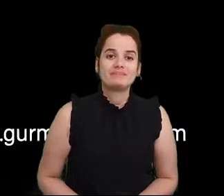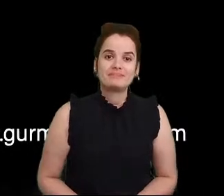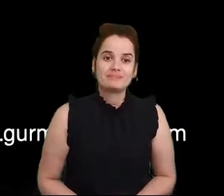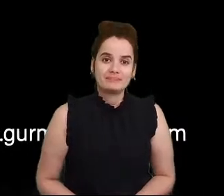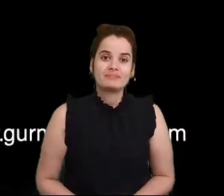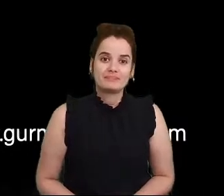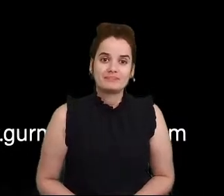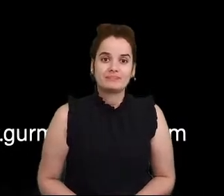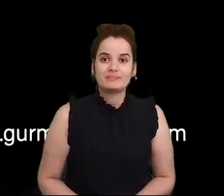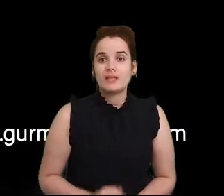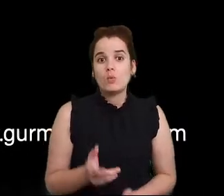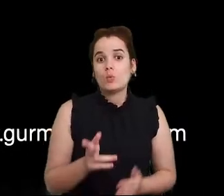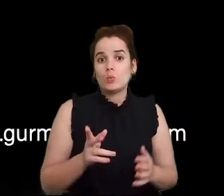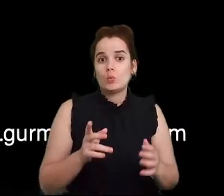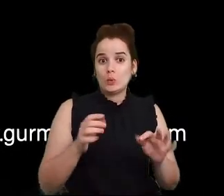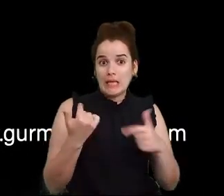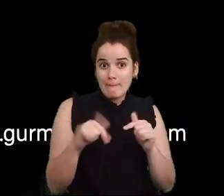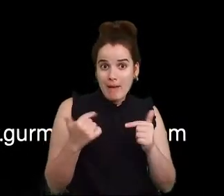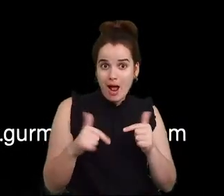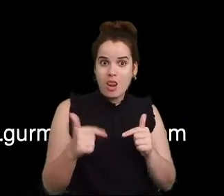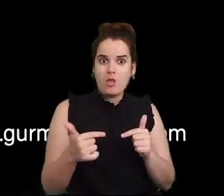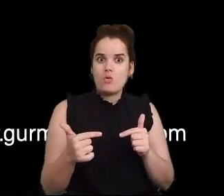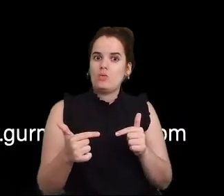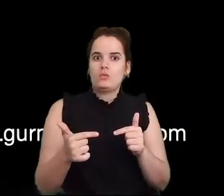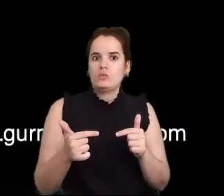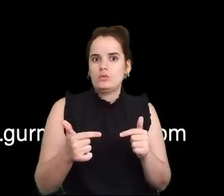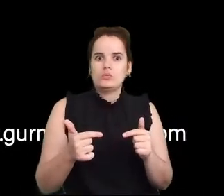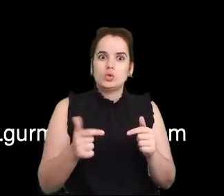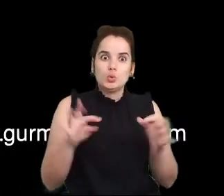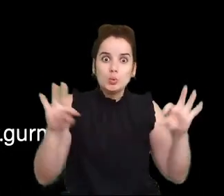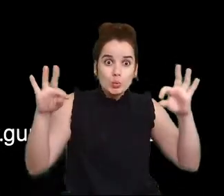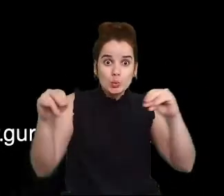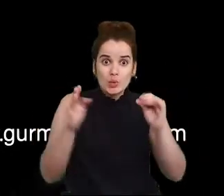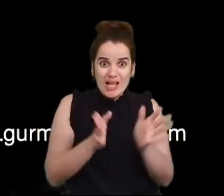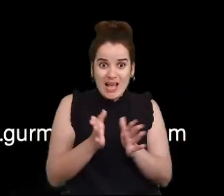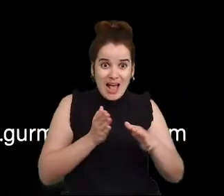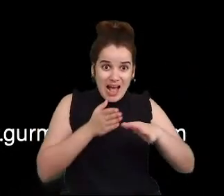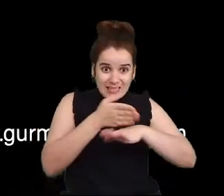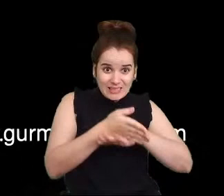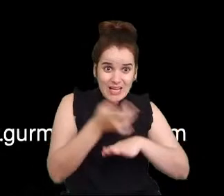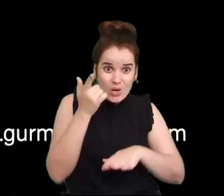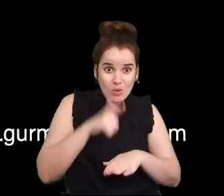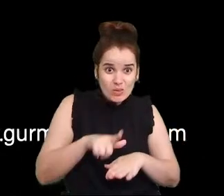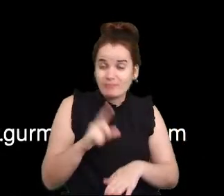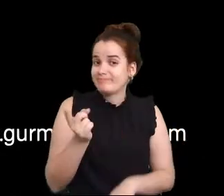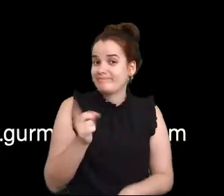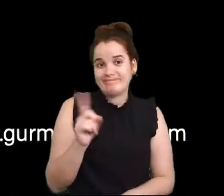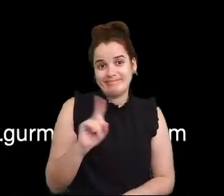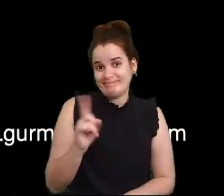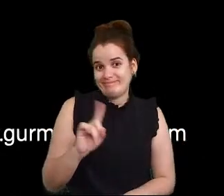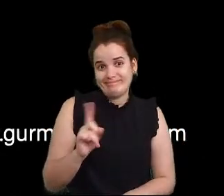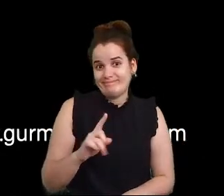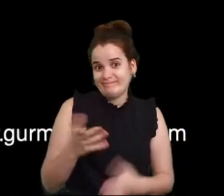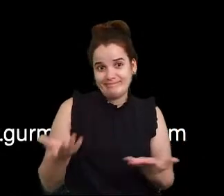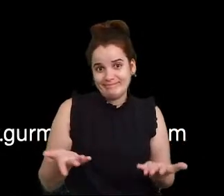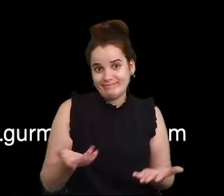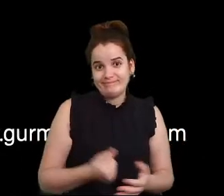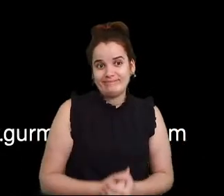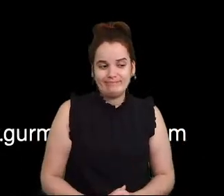reader with most of my previous work, it would collapse as well. Like the screen reader might say image